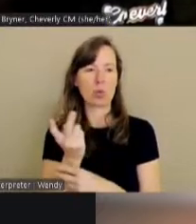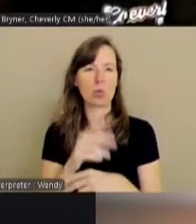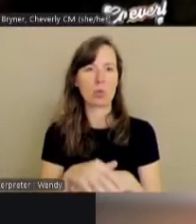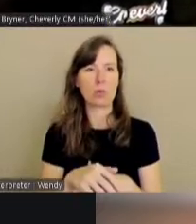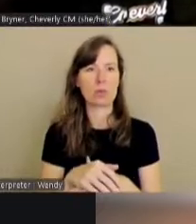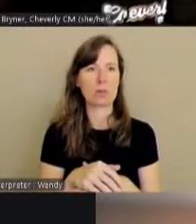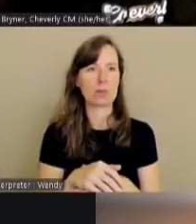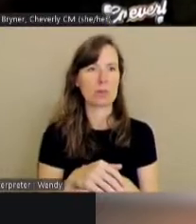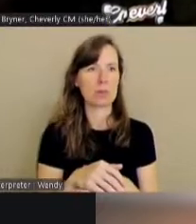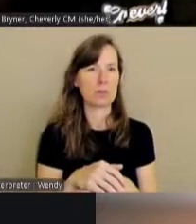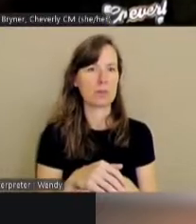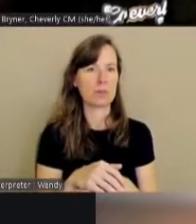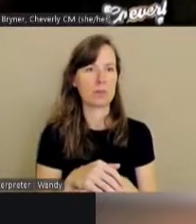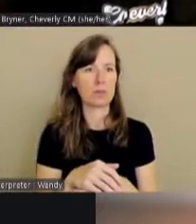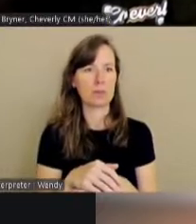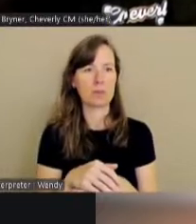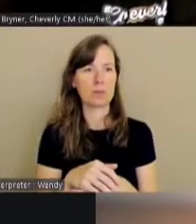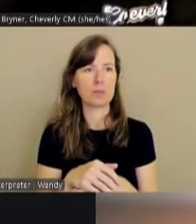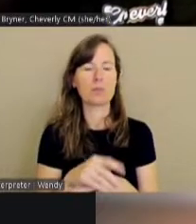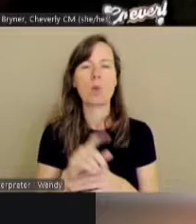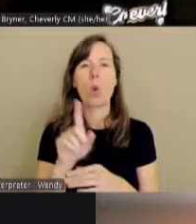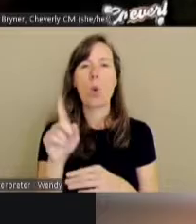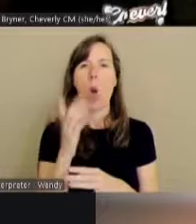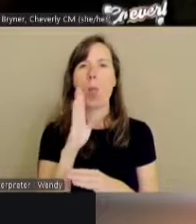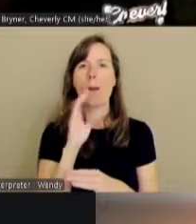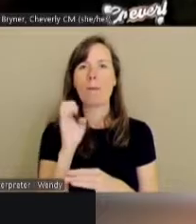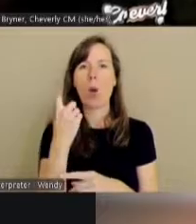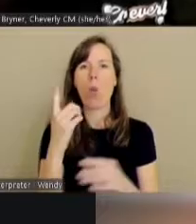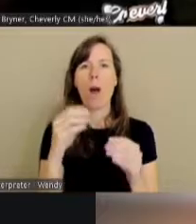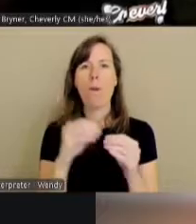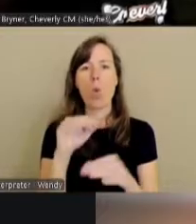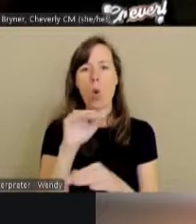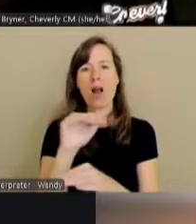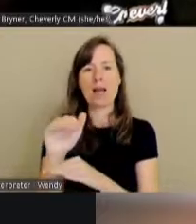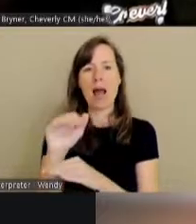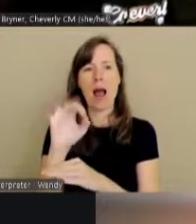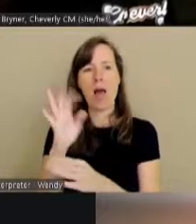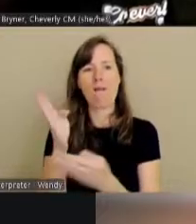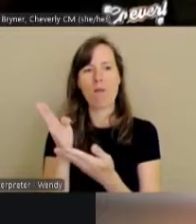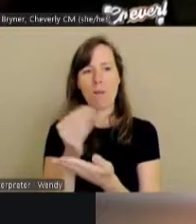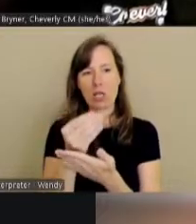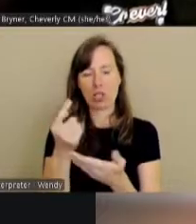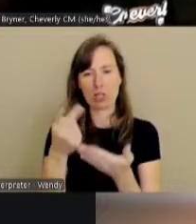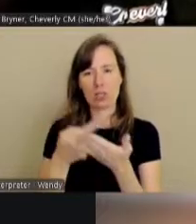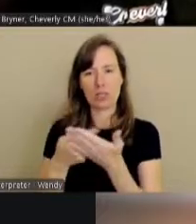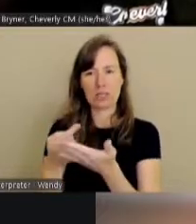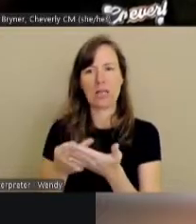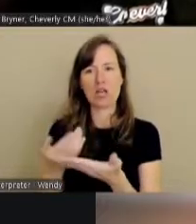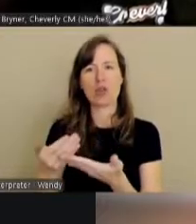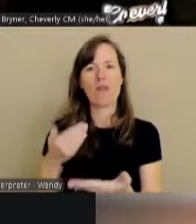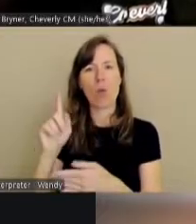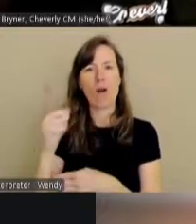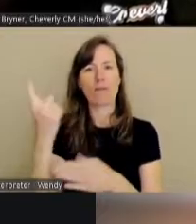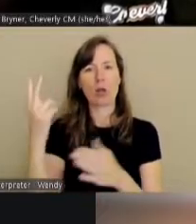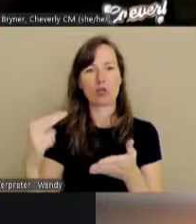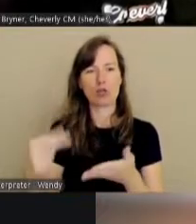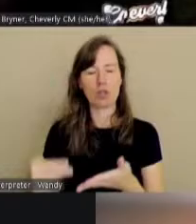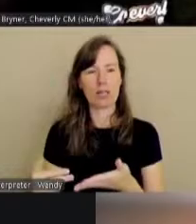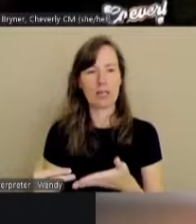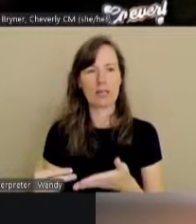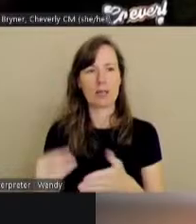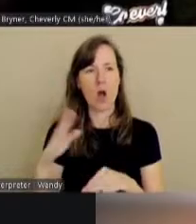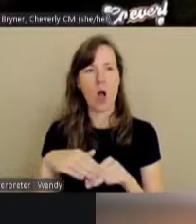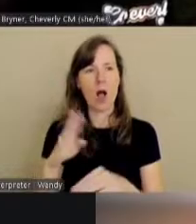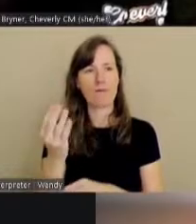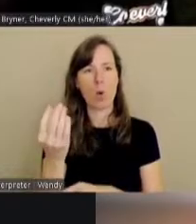And so there would only be one more night of budget discussions before the first reader on the